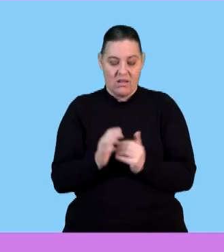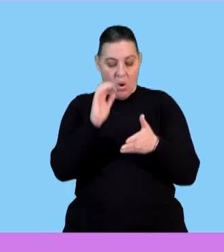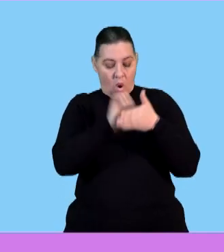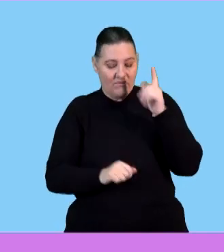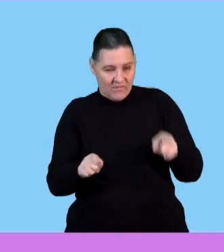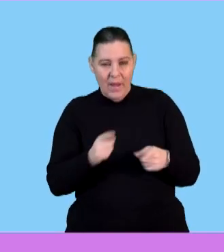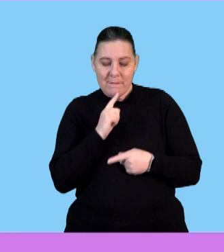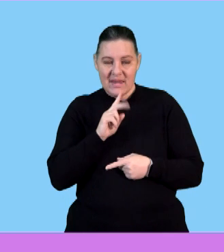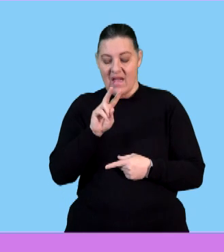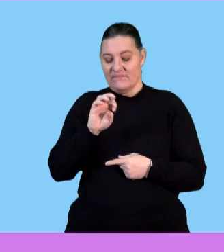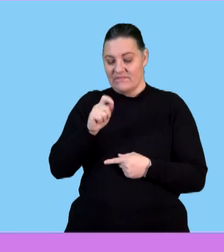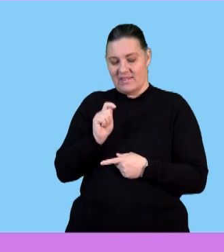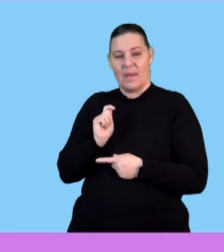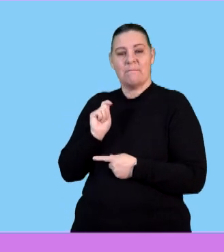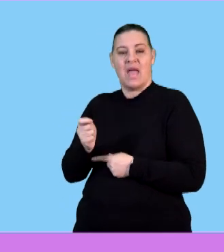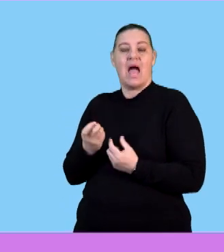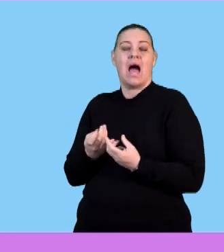2, it should give us